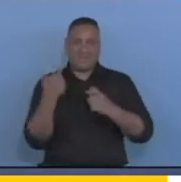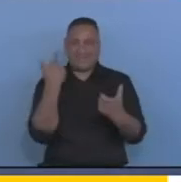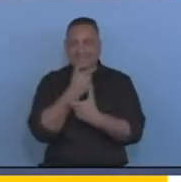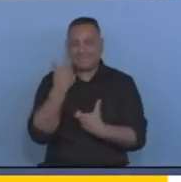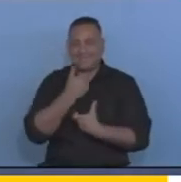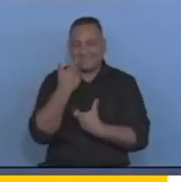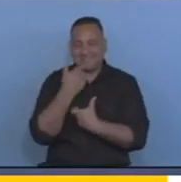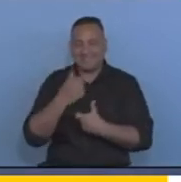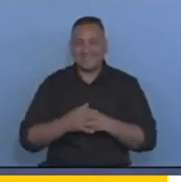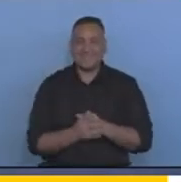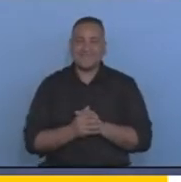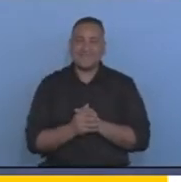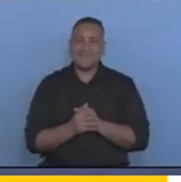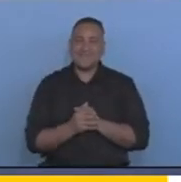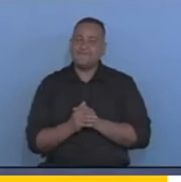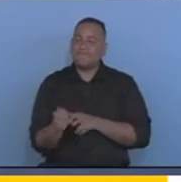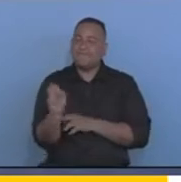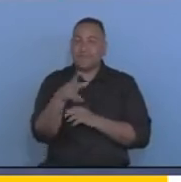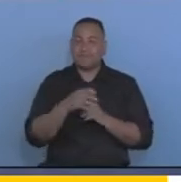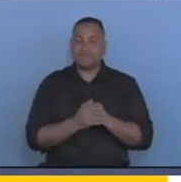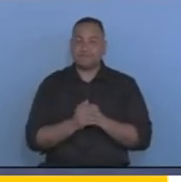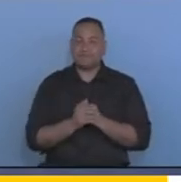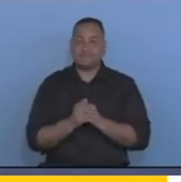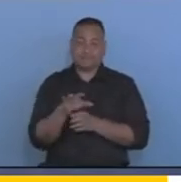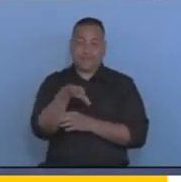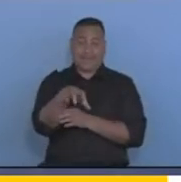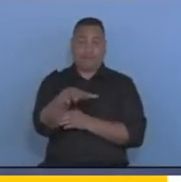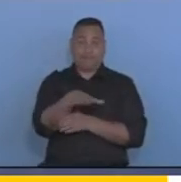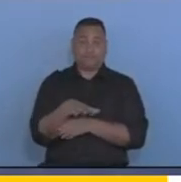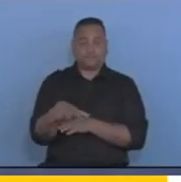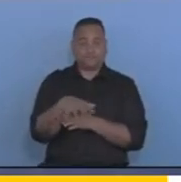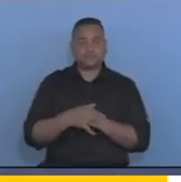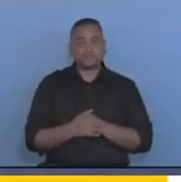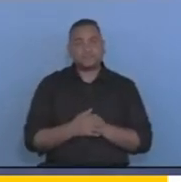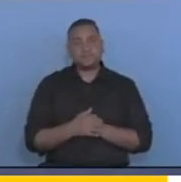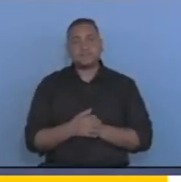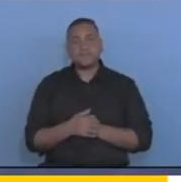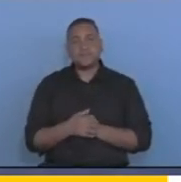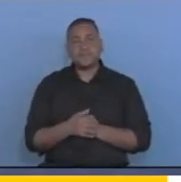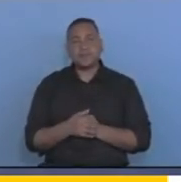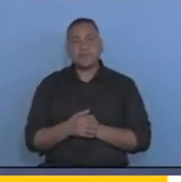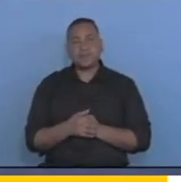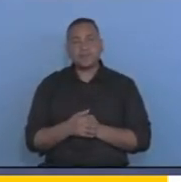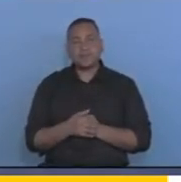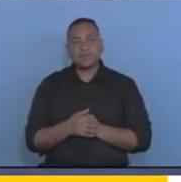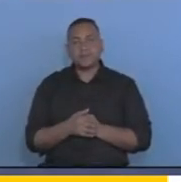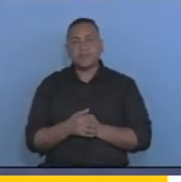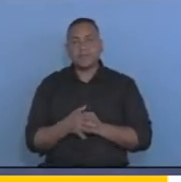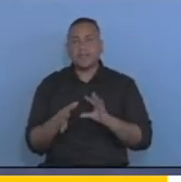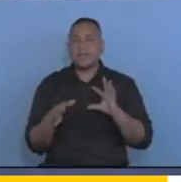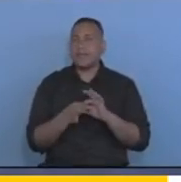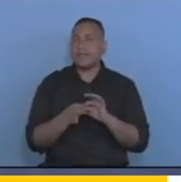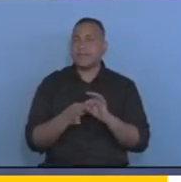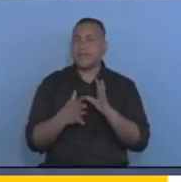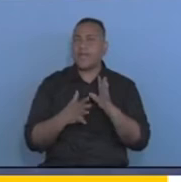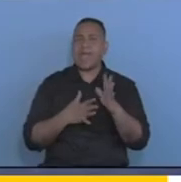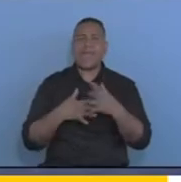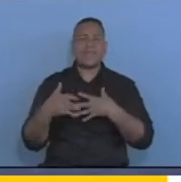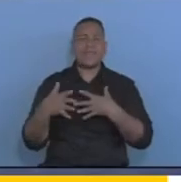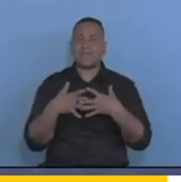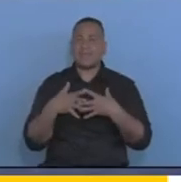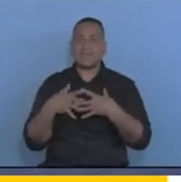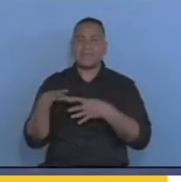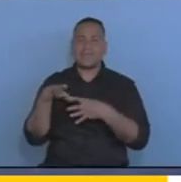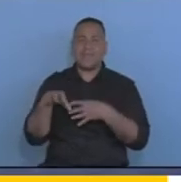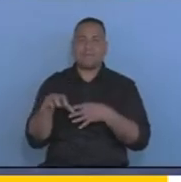So let's talk a little bit about the campus quickly. When it comes to any campus, I mean, the big thing that mom and dad is